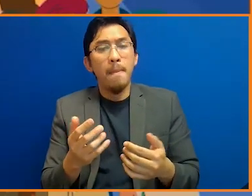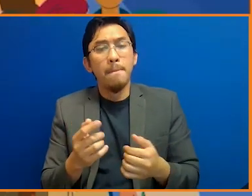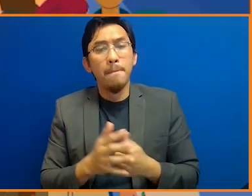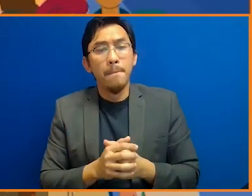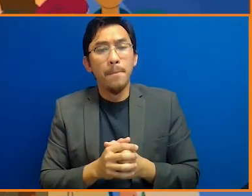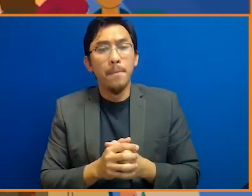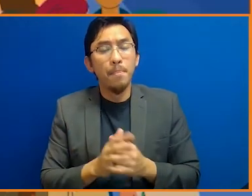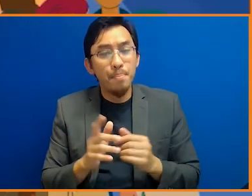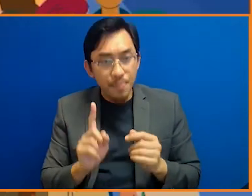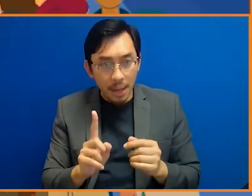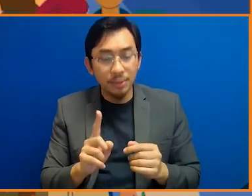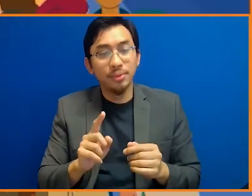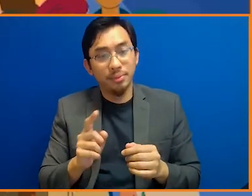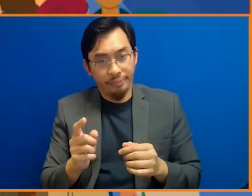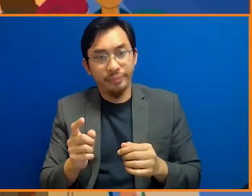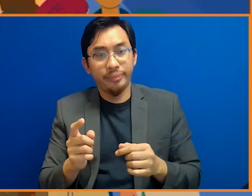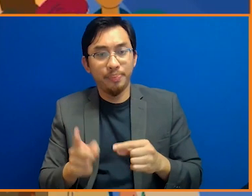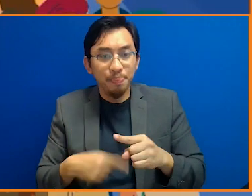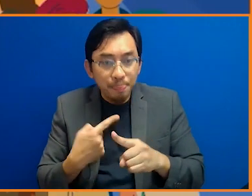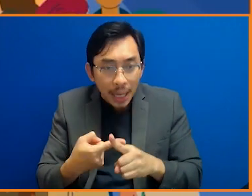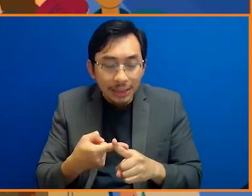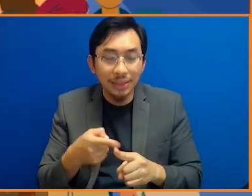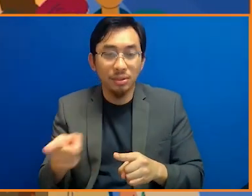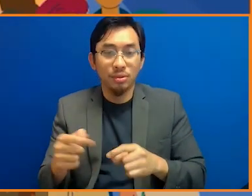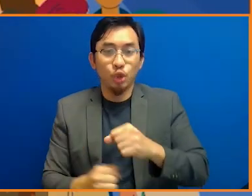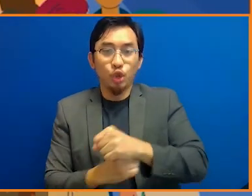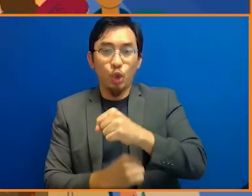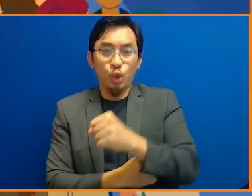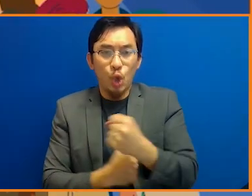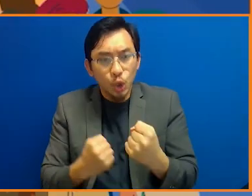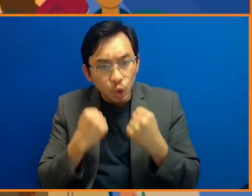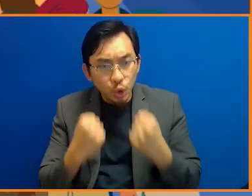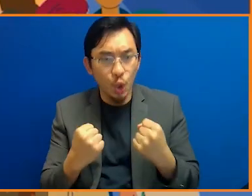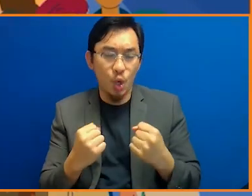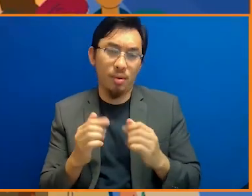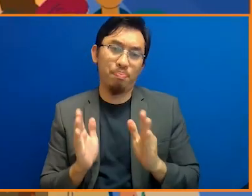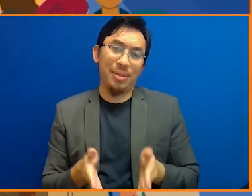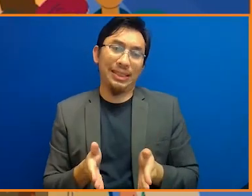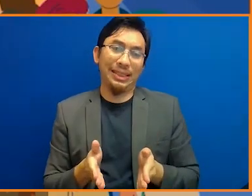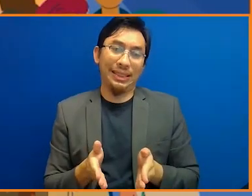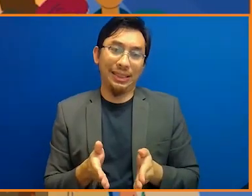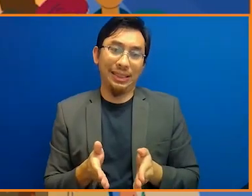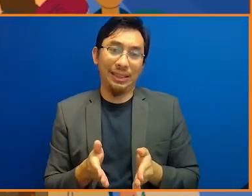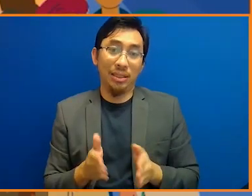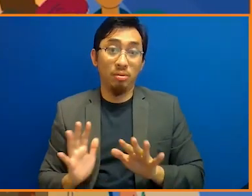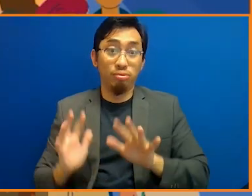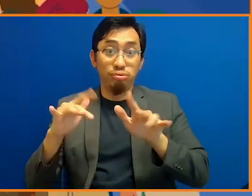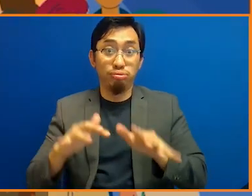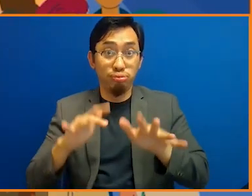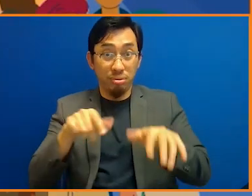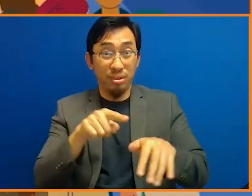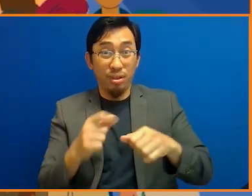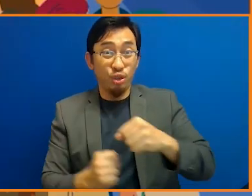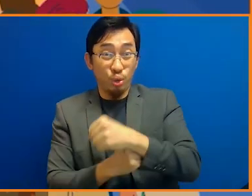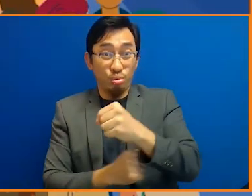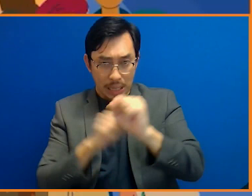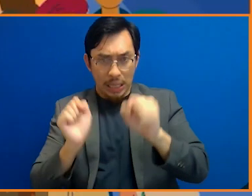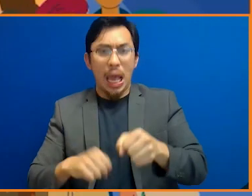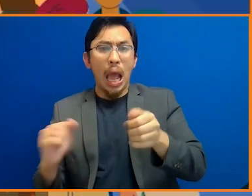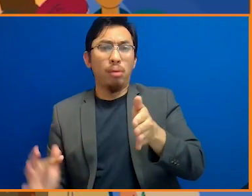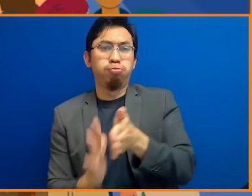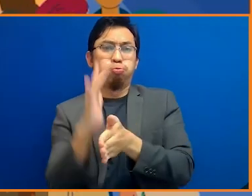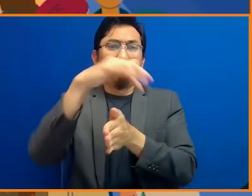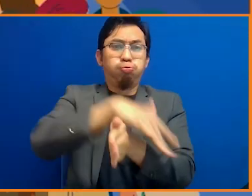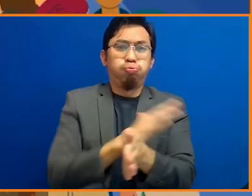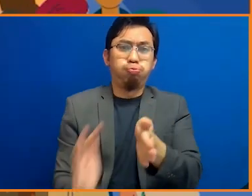we make sure that the structure will be strong enough, and even the tsunami overtop the